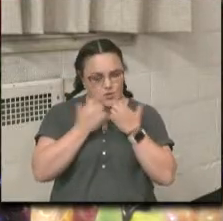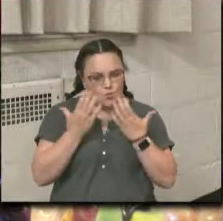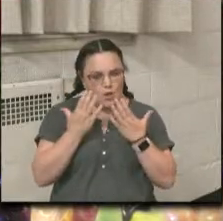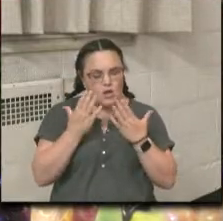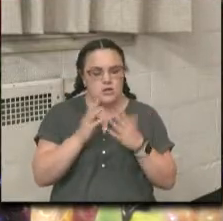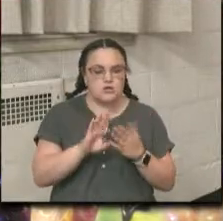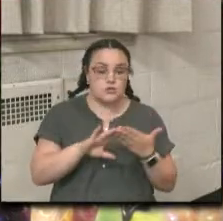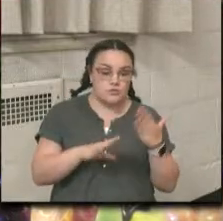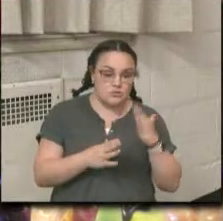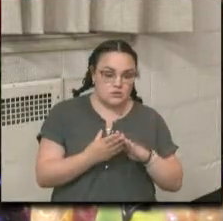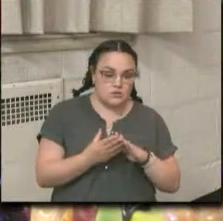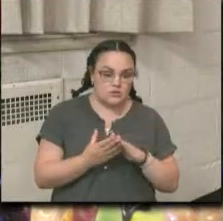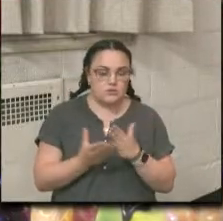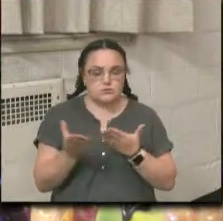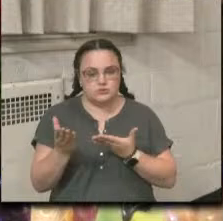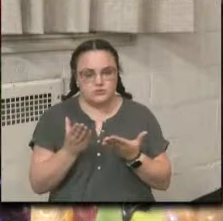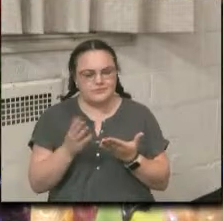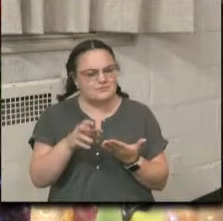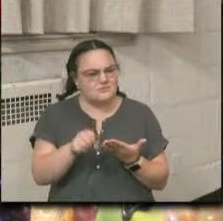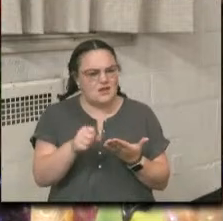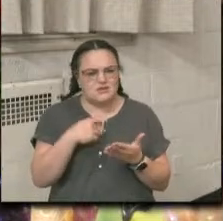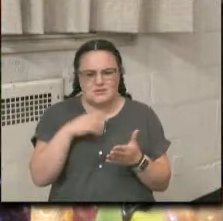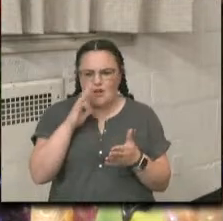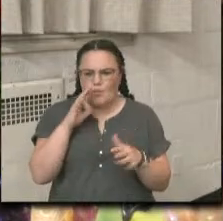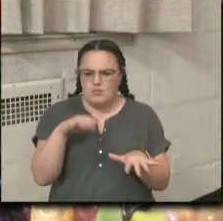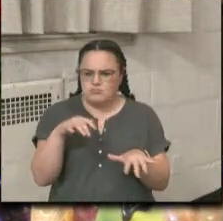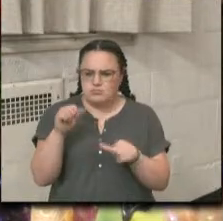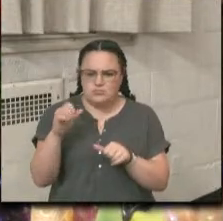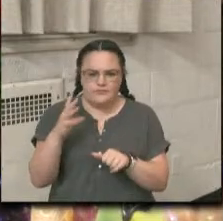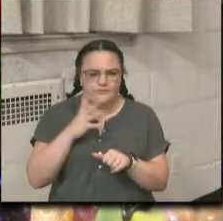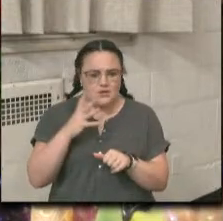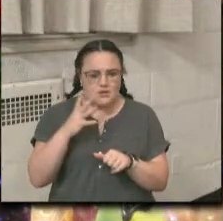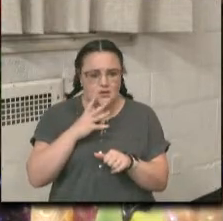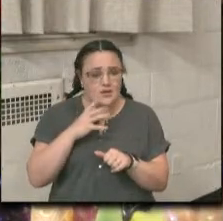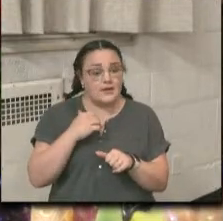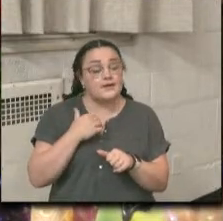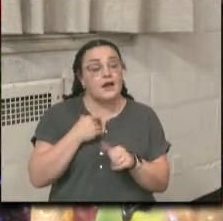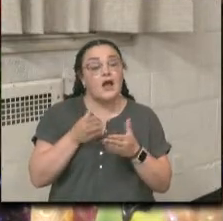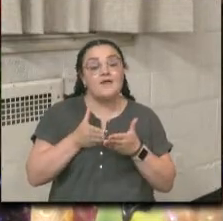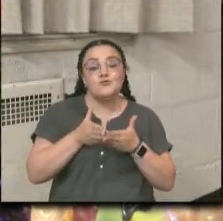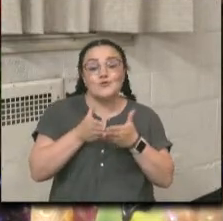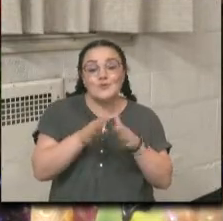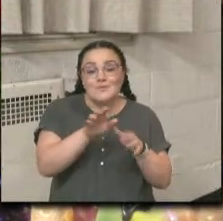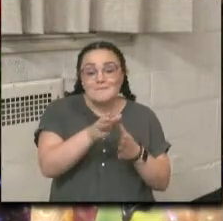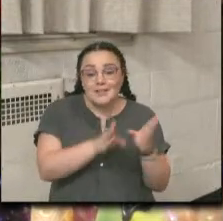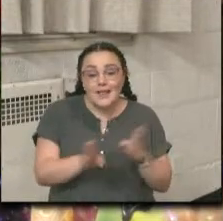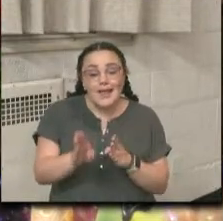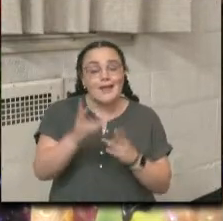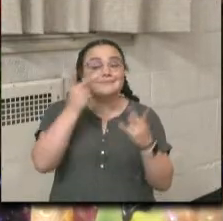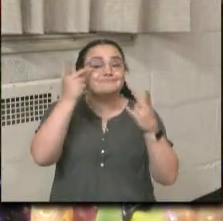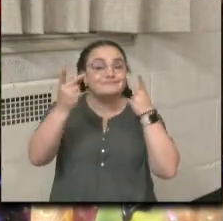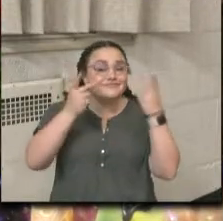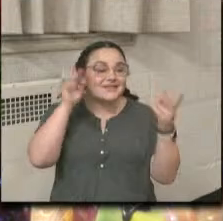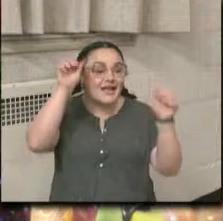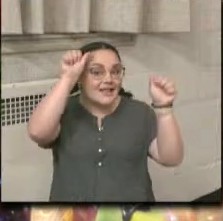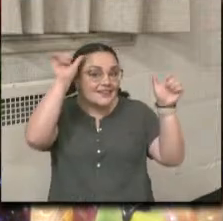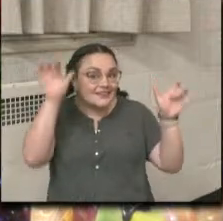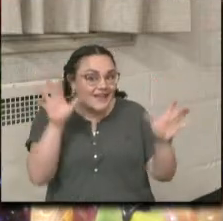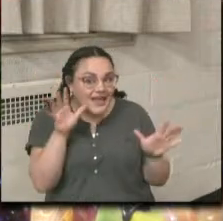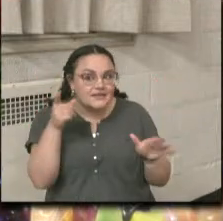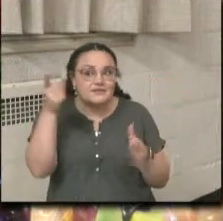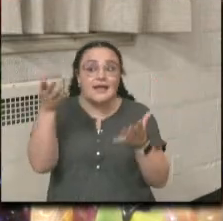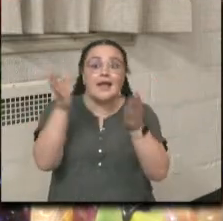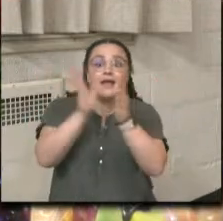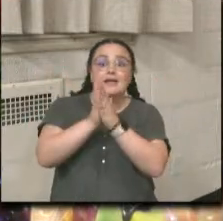service. Yes, I'll be leaving here, and I have a cruise planned for Alaska, and then I've been asked to go